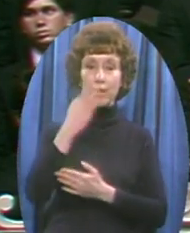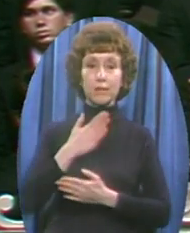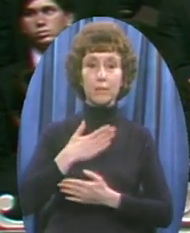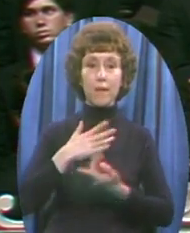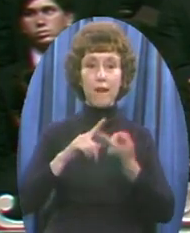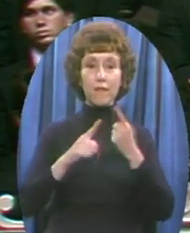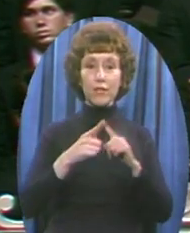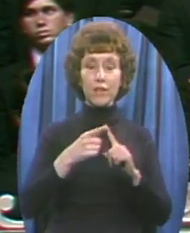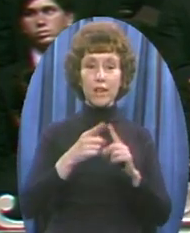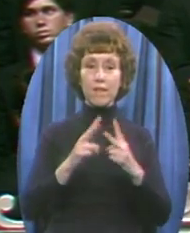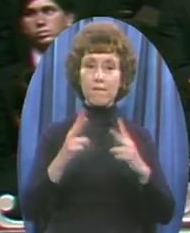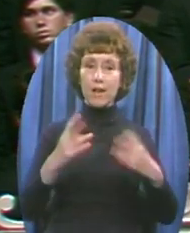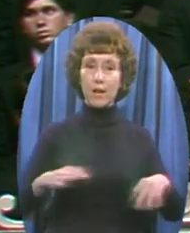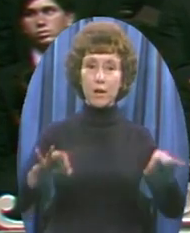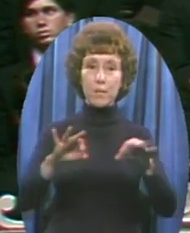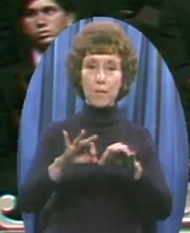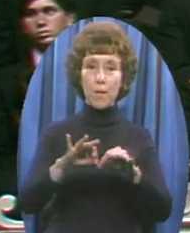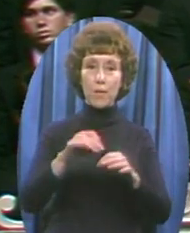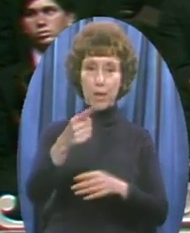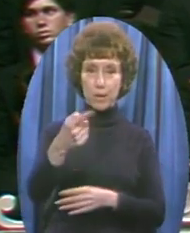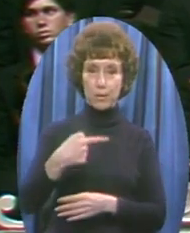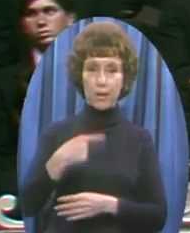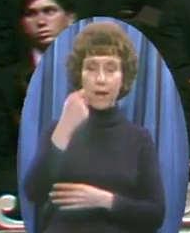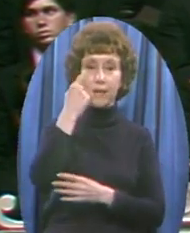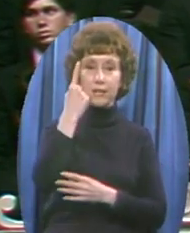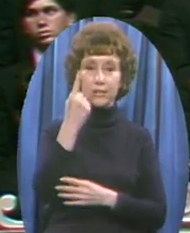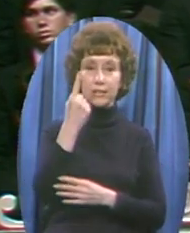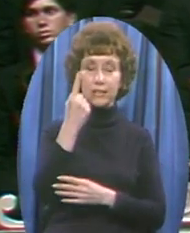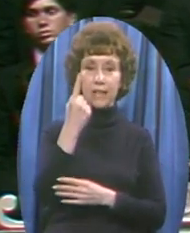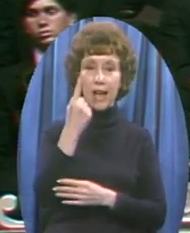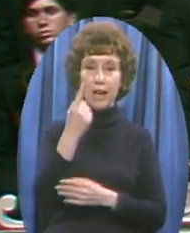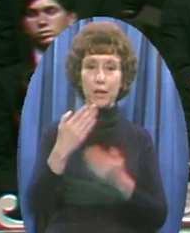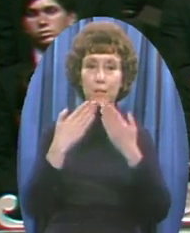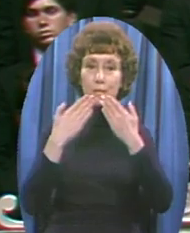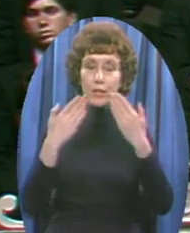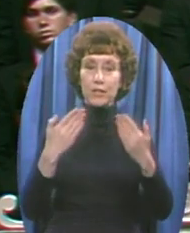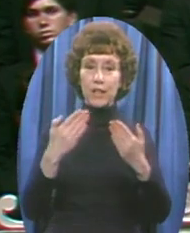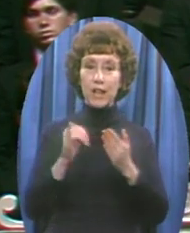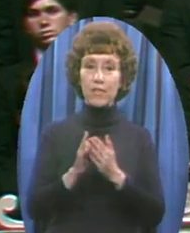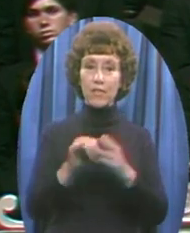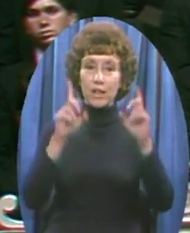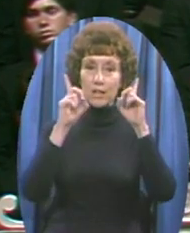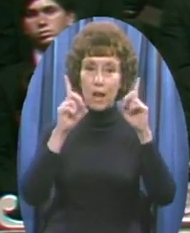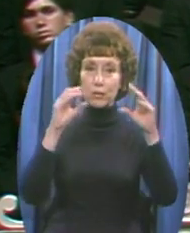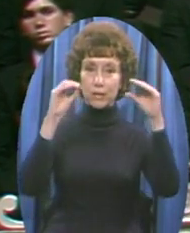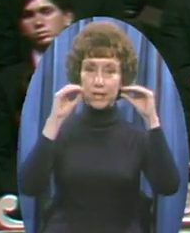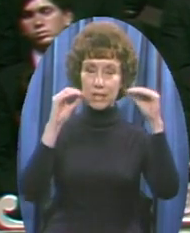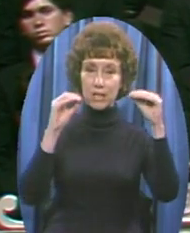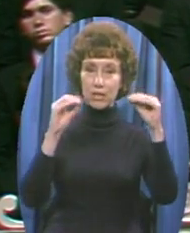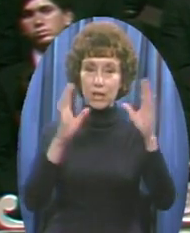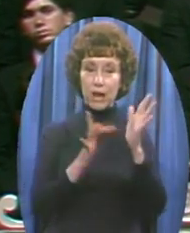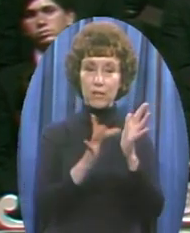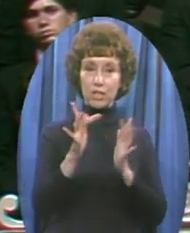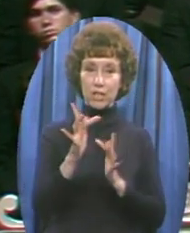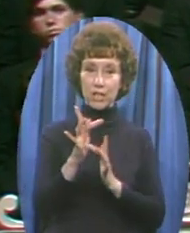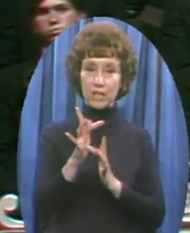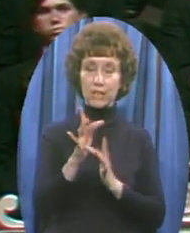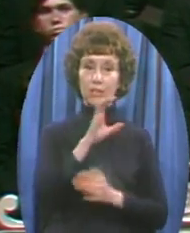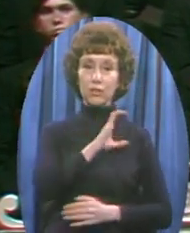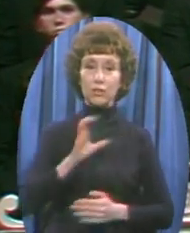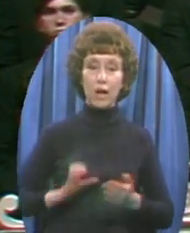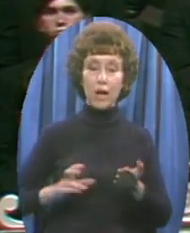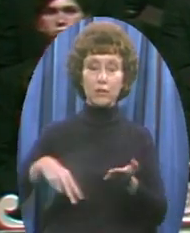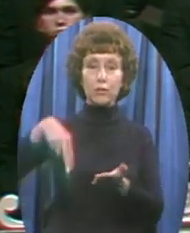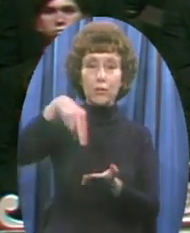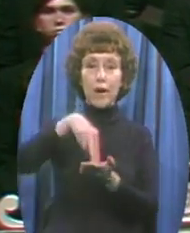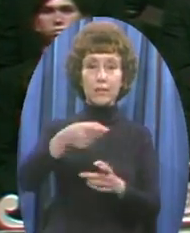important that we understand and appreciate the doctrine of the resurrection of Christ from the dead. He's alive, so we